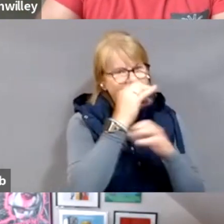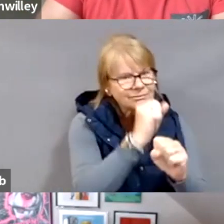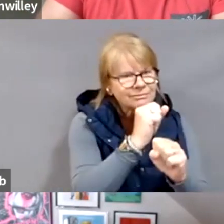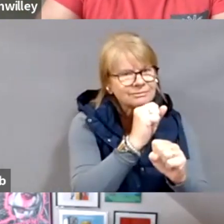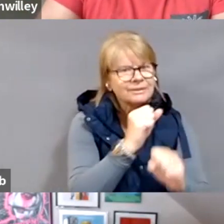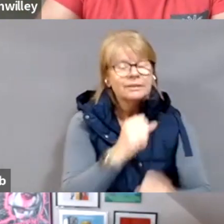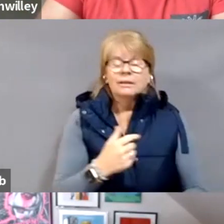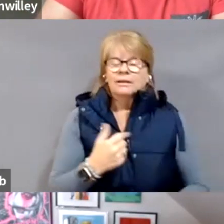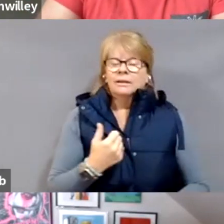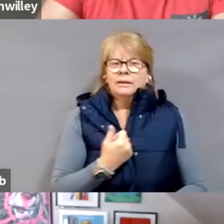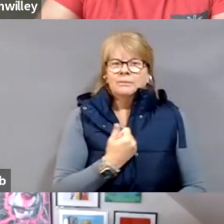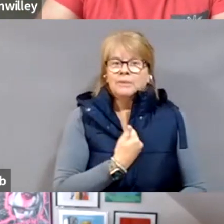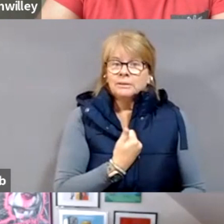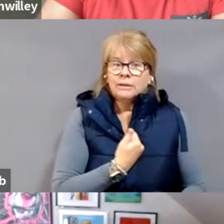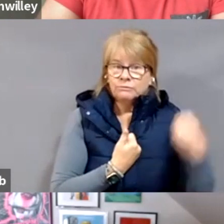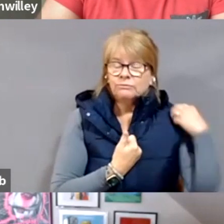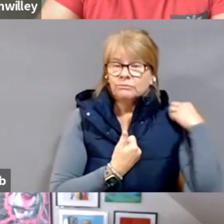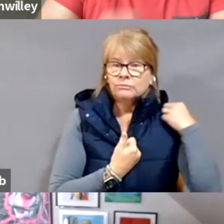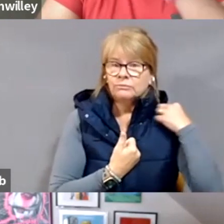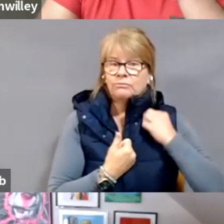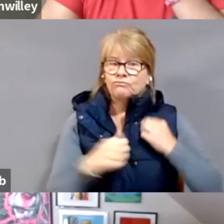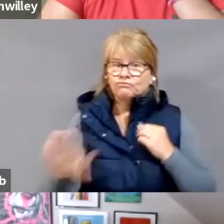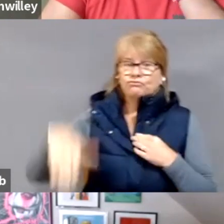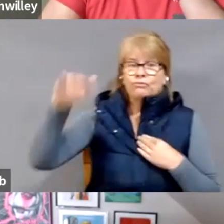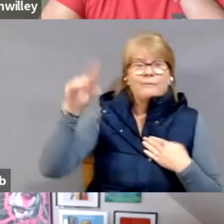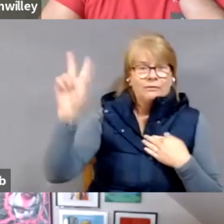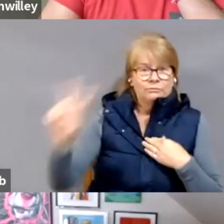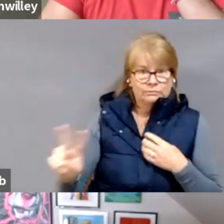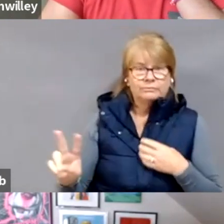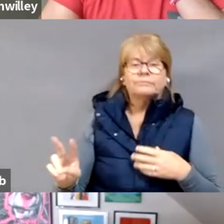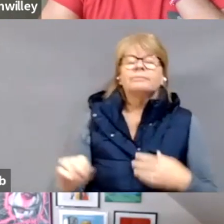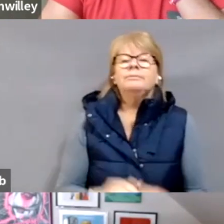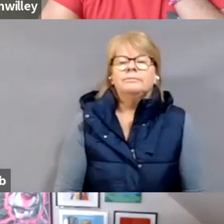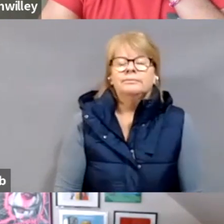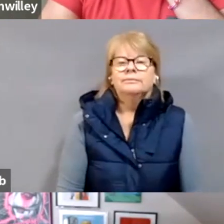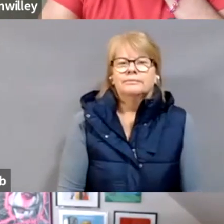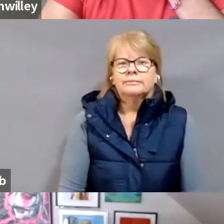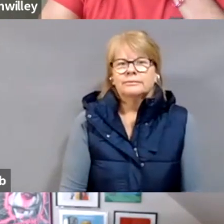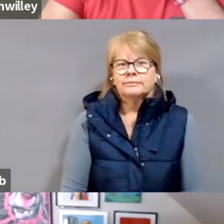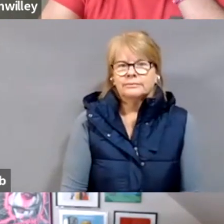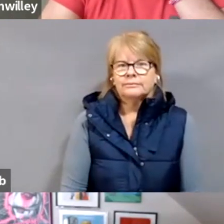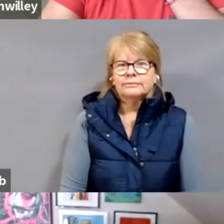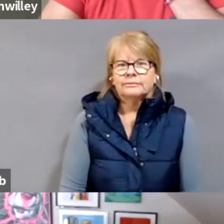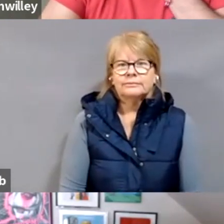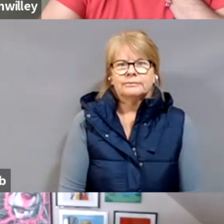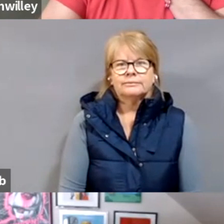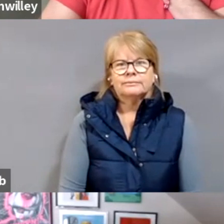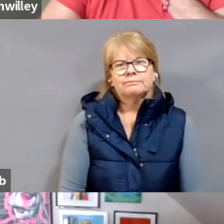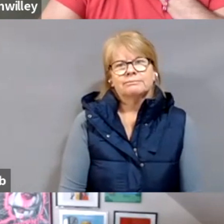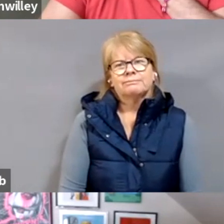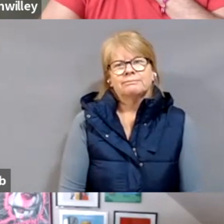I myself also grew up in Vancouver first. I've been doing this